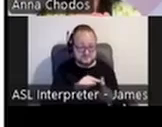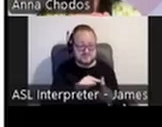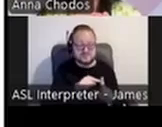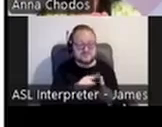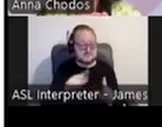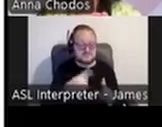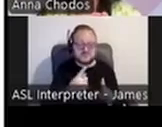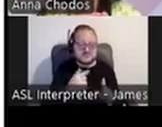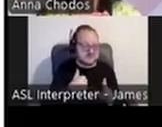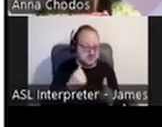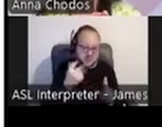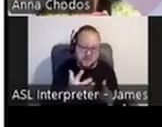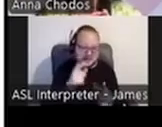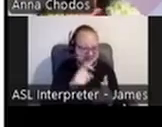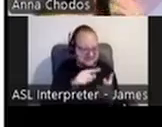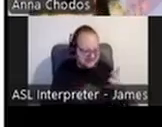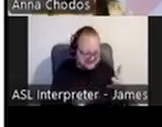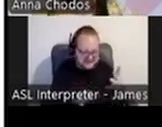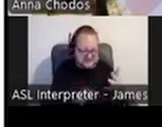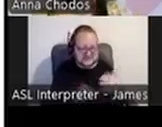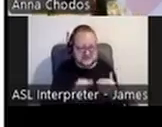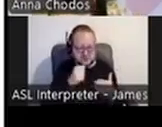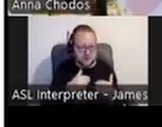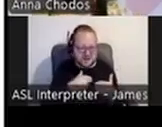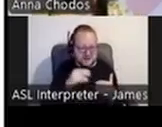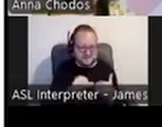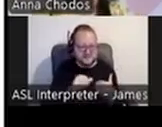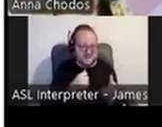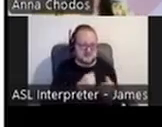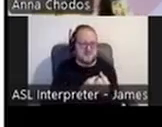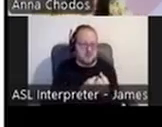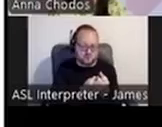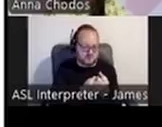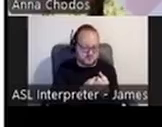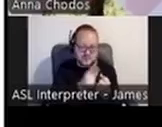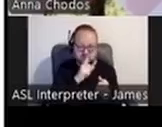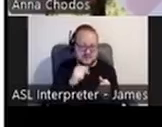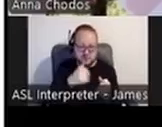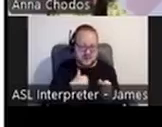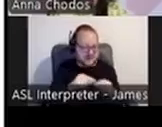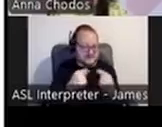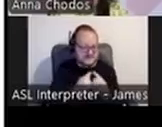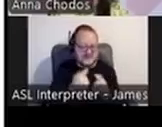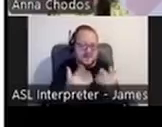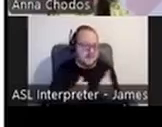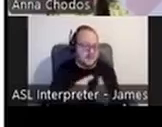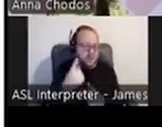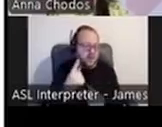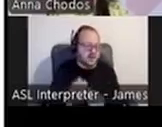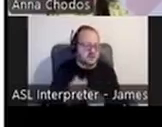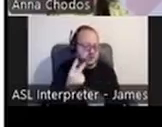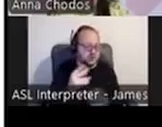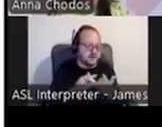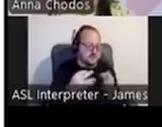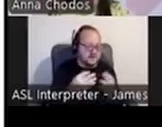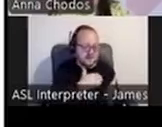have that bench of support. They don't really truly have a team. They may have one or two family members or friends who are part of the caregiving team.